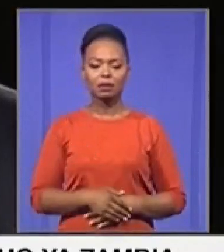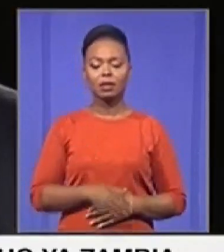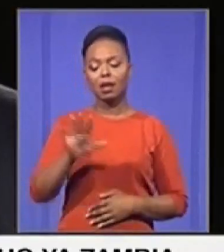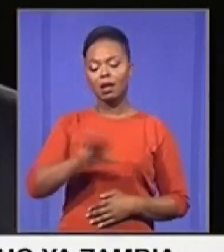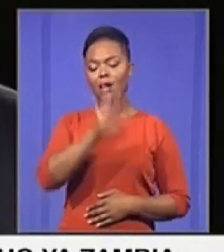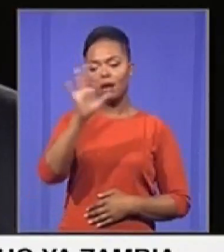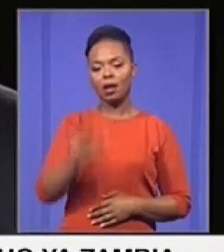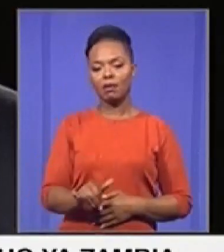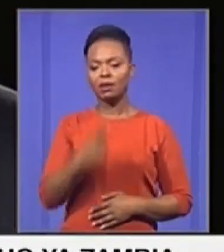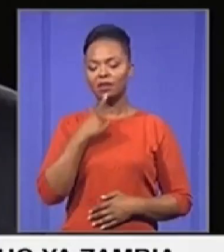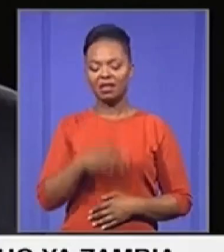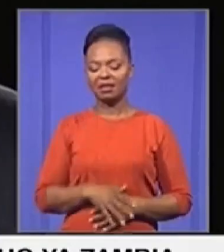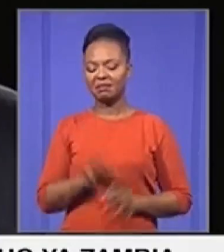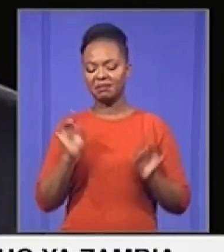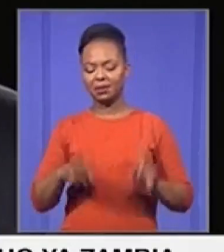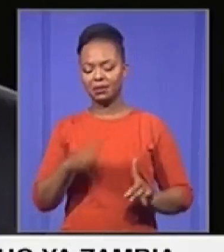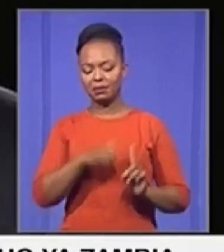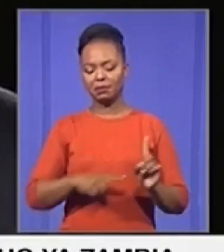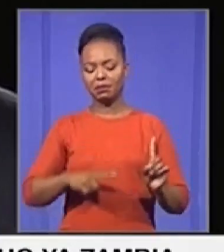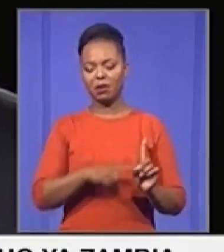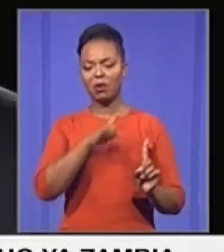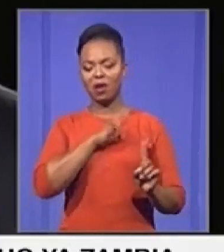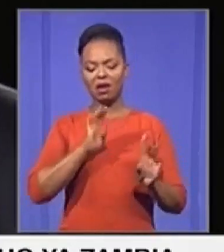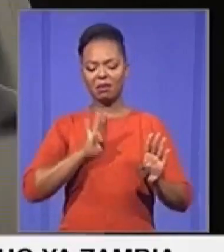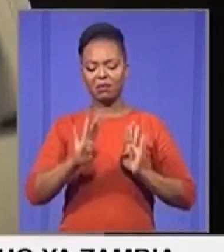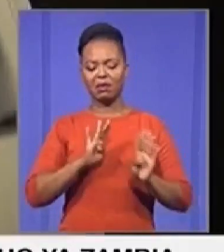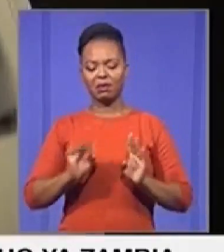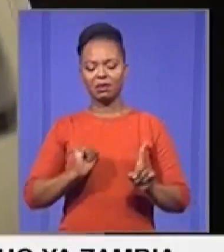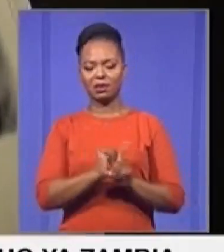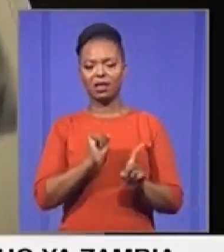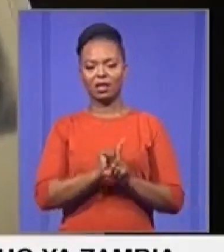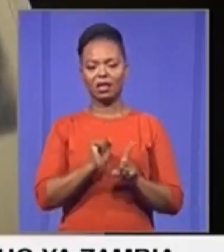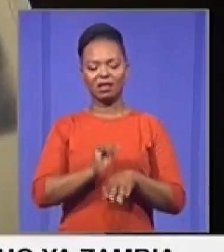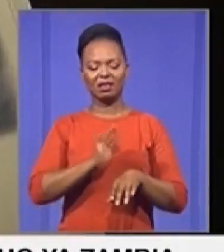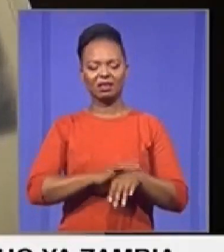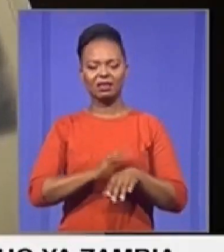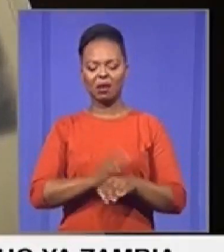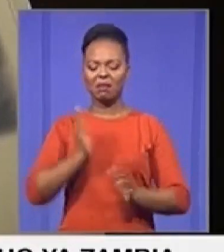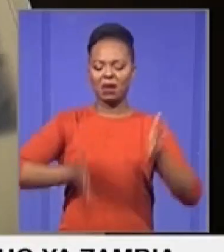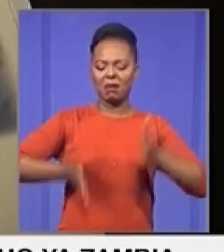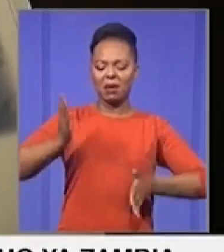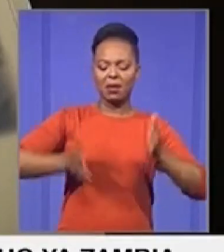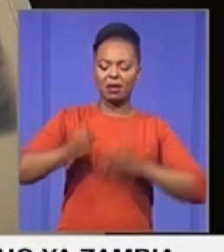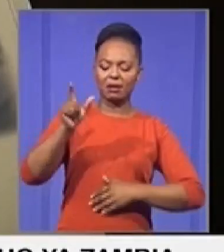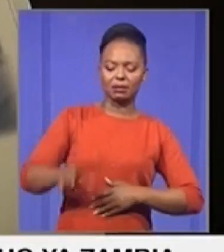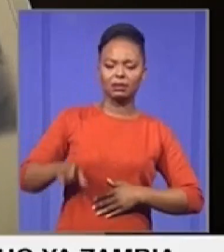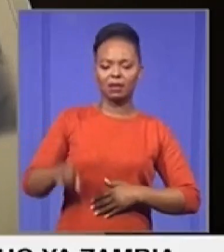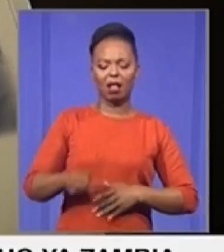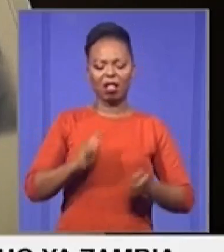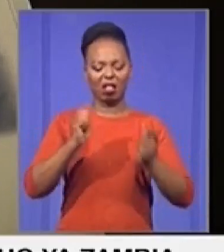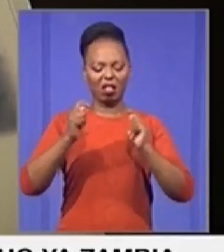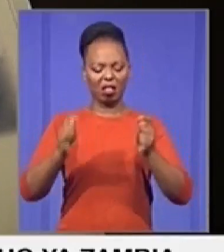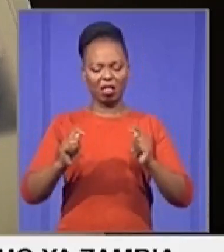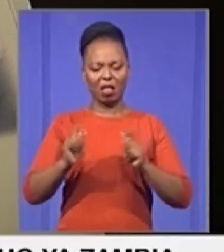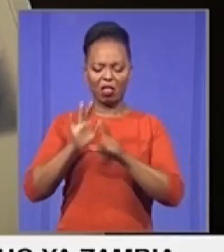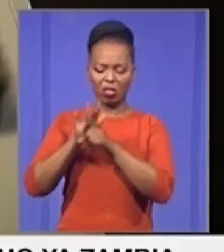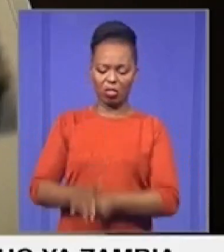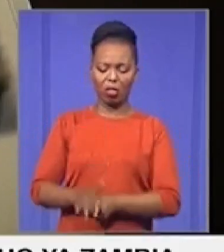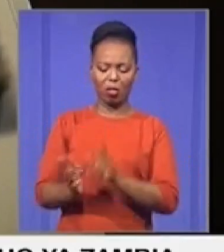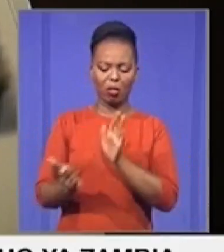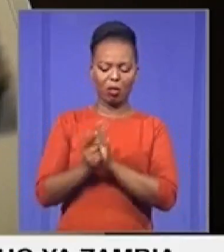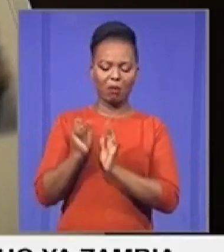Afrika e ntse e sa rate Coe haholo ka tsela eo a ileng a sebetsa taba ya Caster Semenya ka teng ka ho etsa melao eo bonahalang